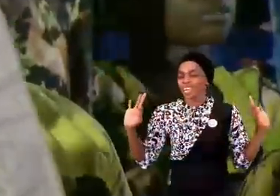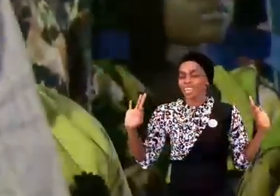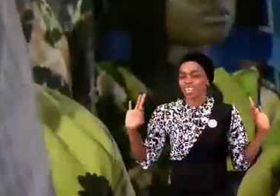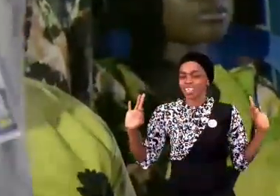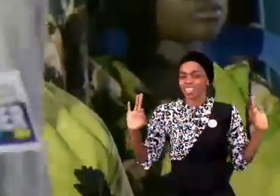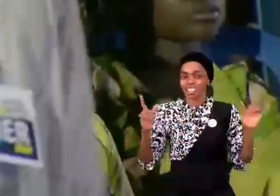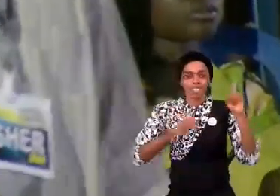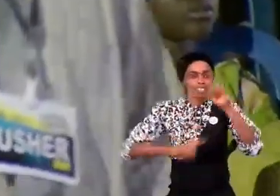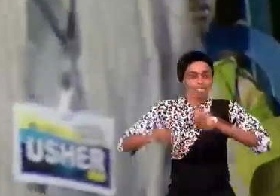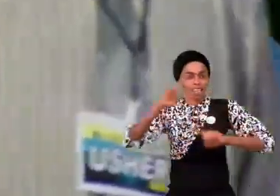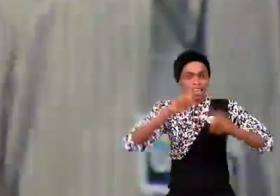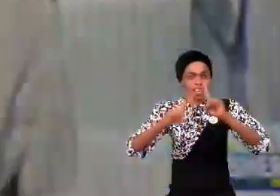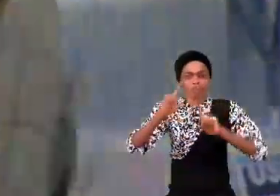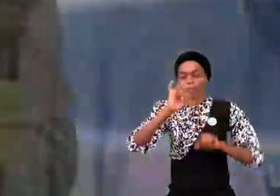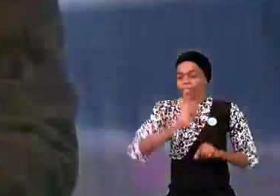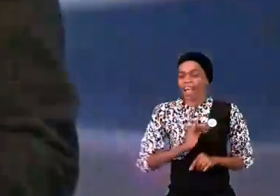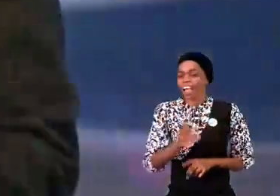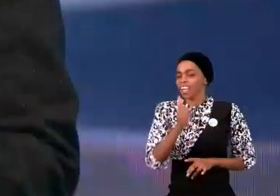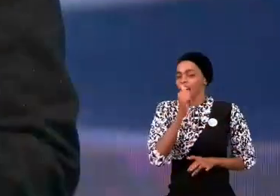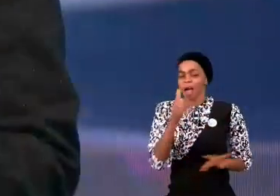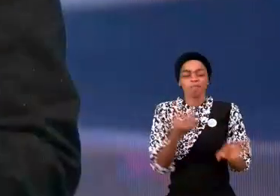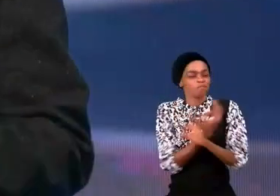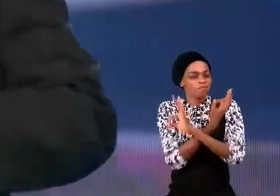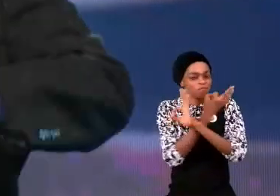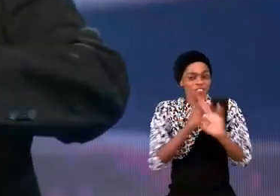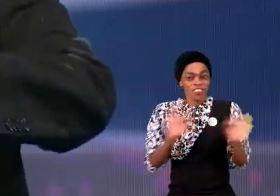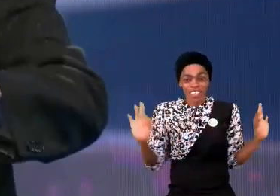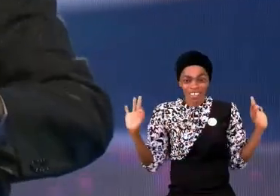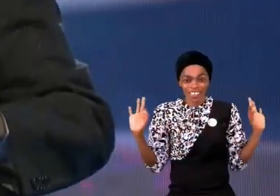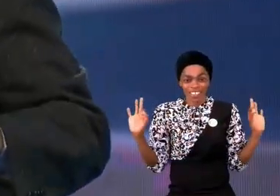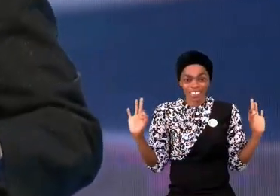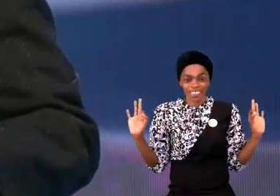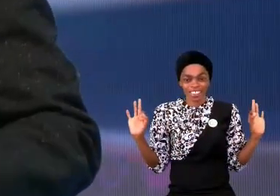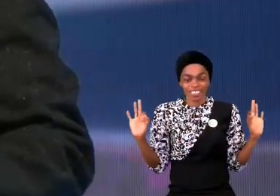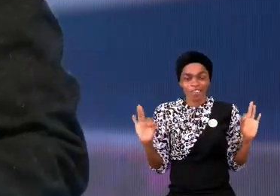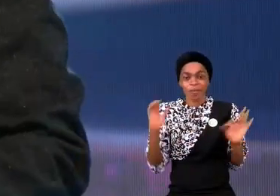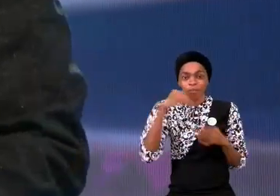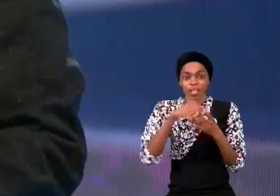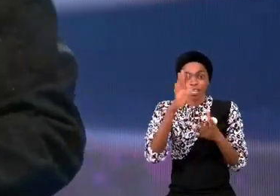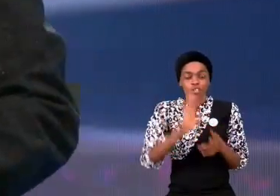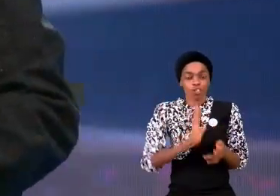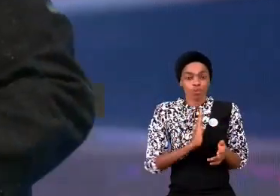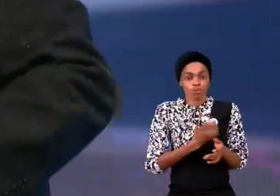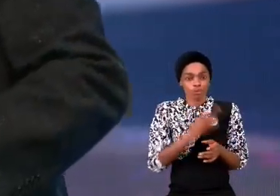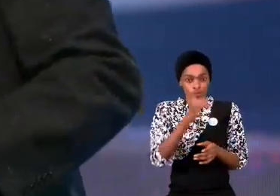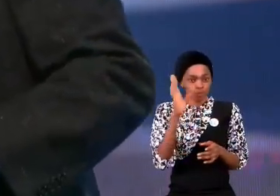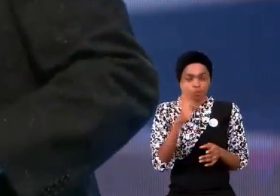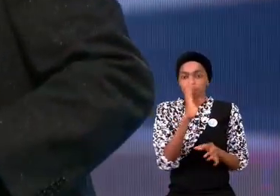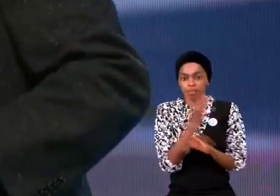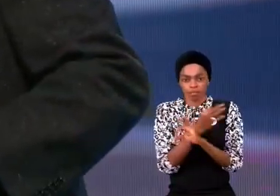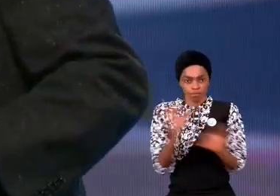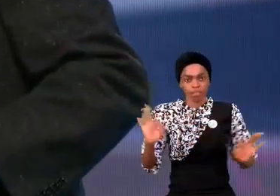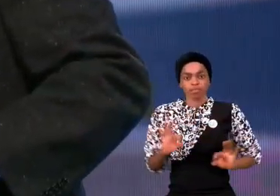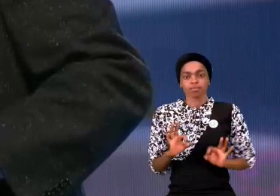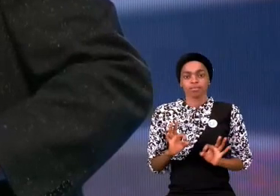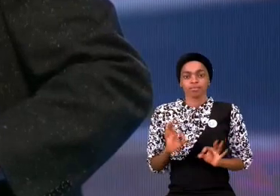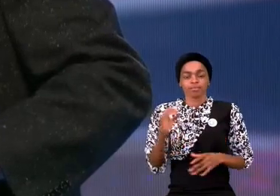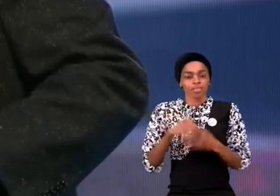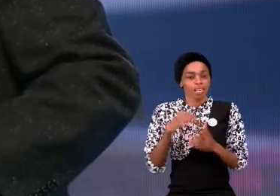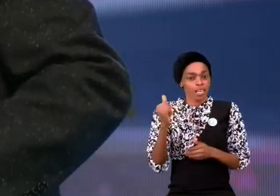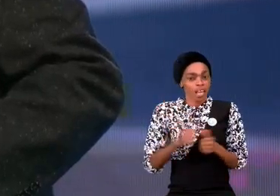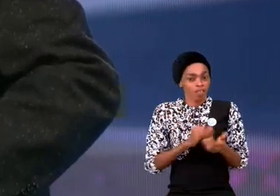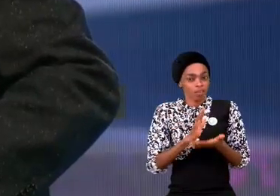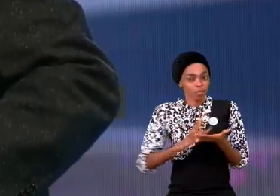free. In your soul, you'll be free. In every part of your body, you know, the hand is hanging down like